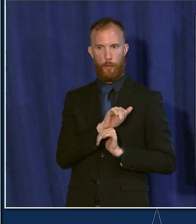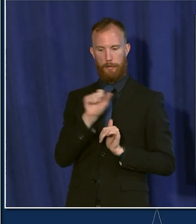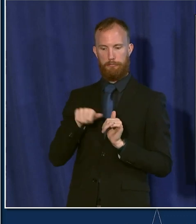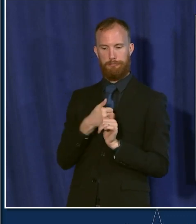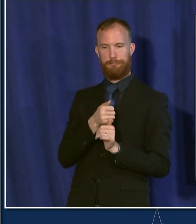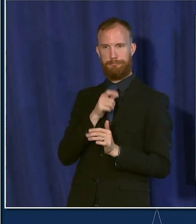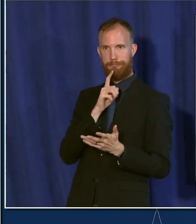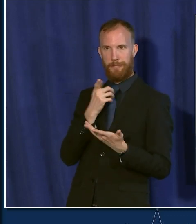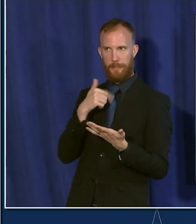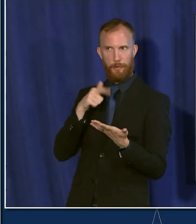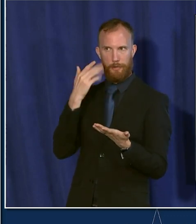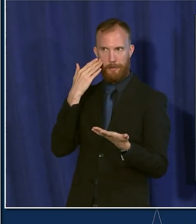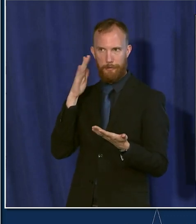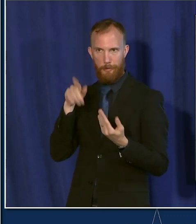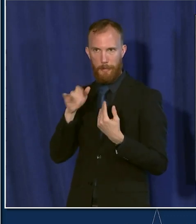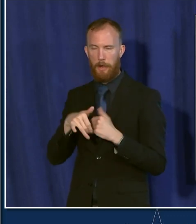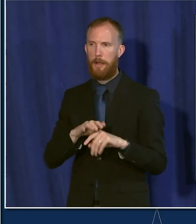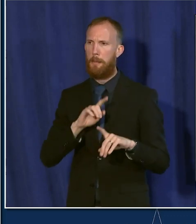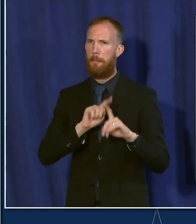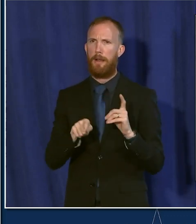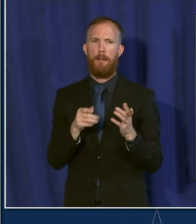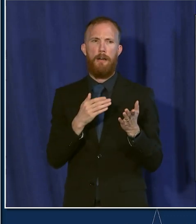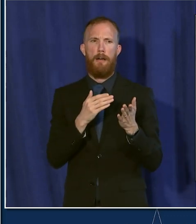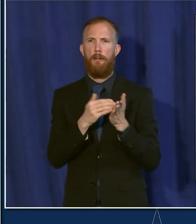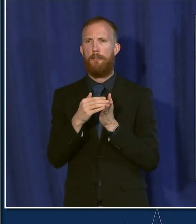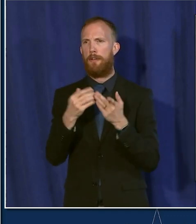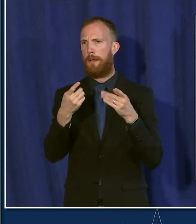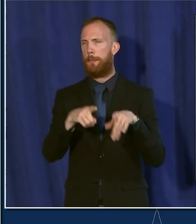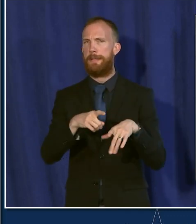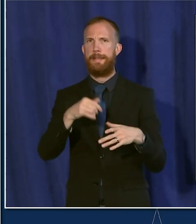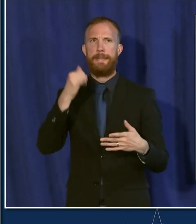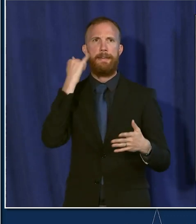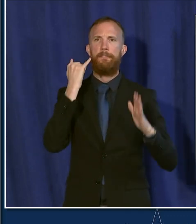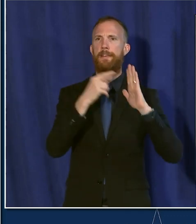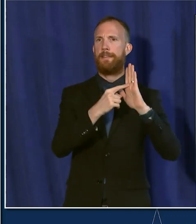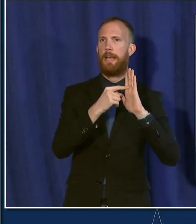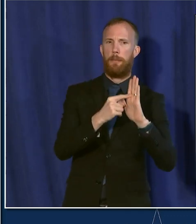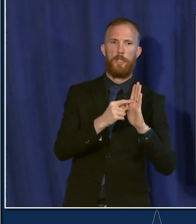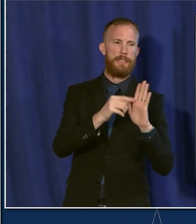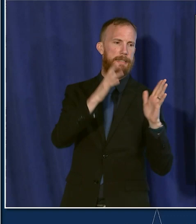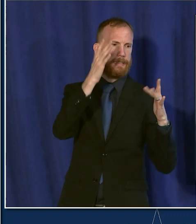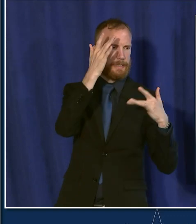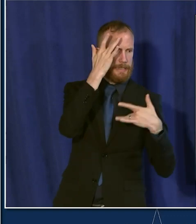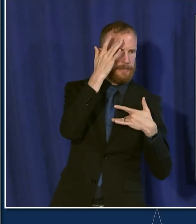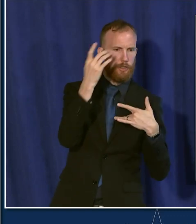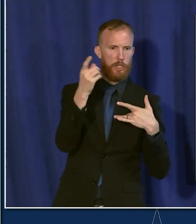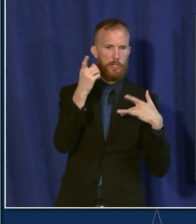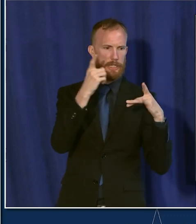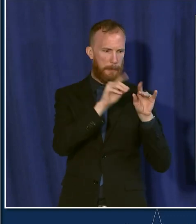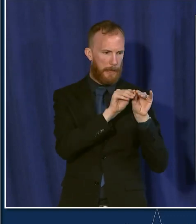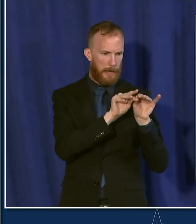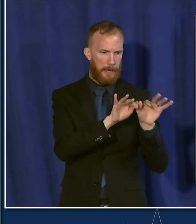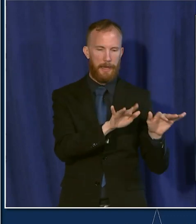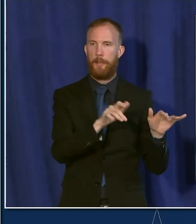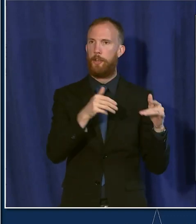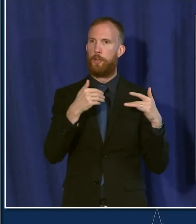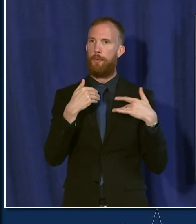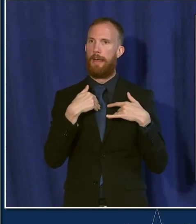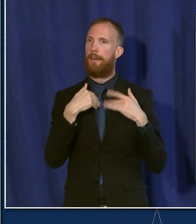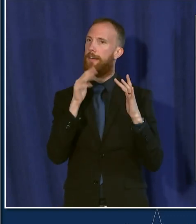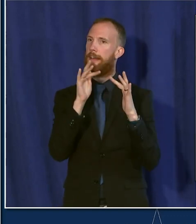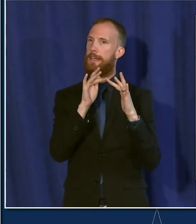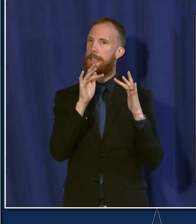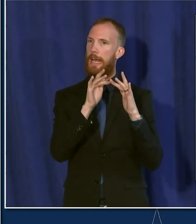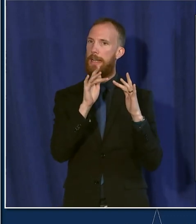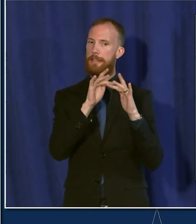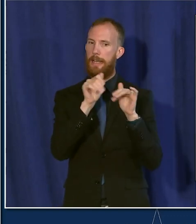is extremely common when there is, a case or an outbreak that there is contact tracing that is actually done across the